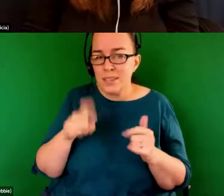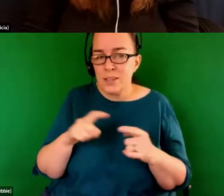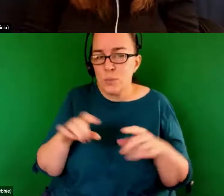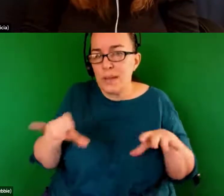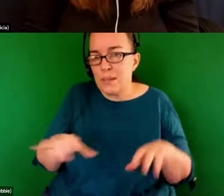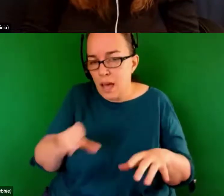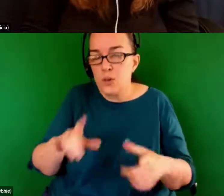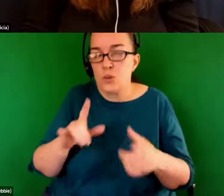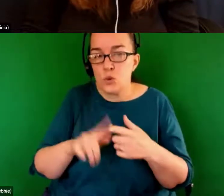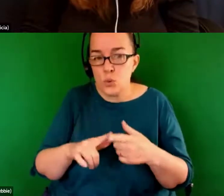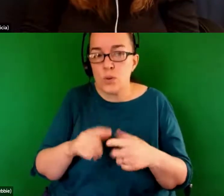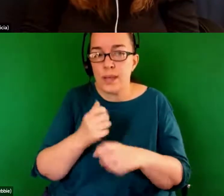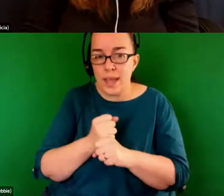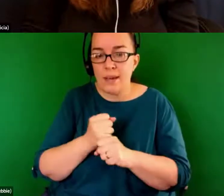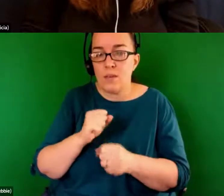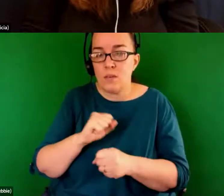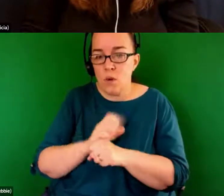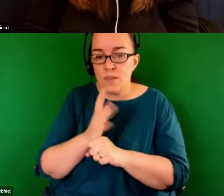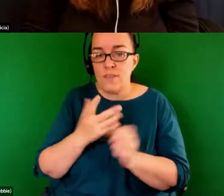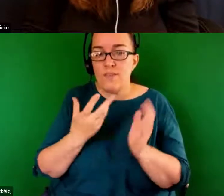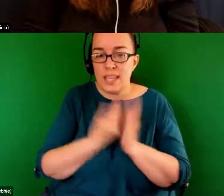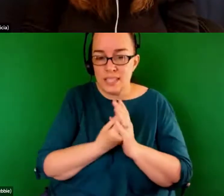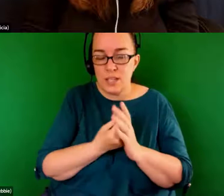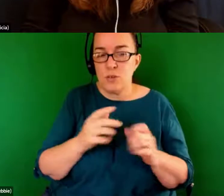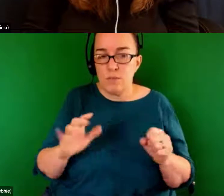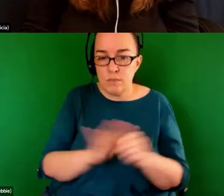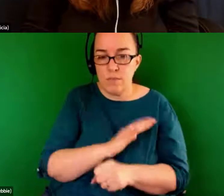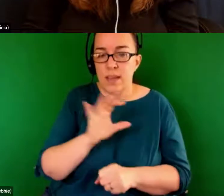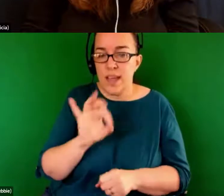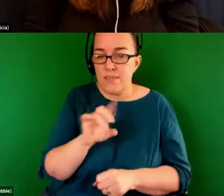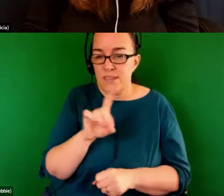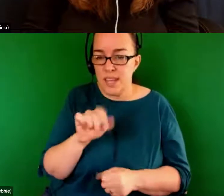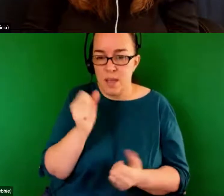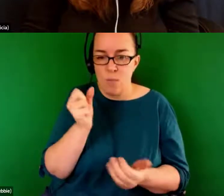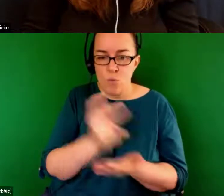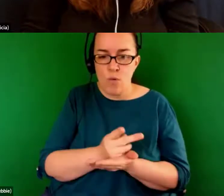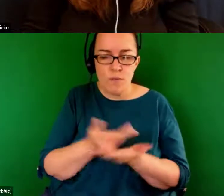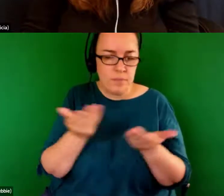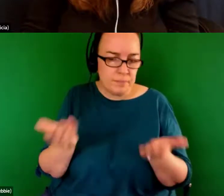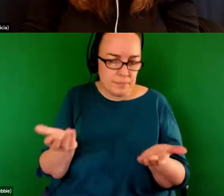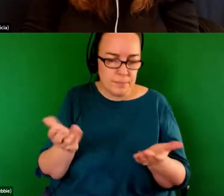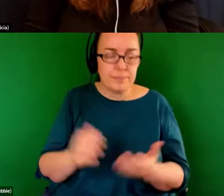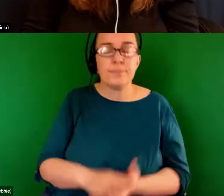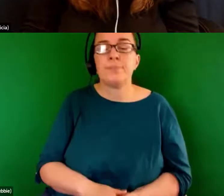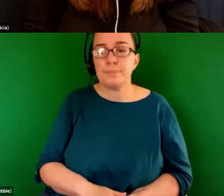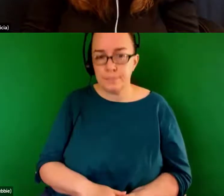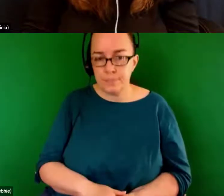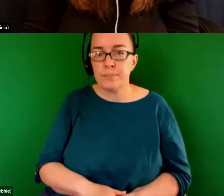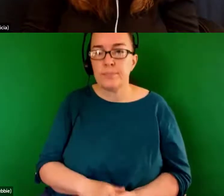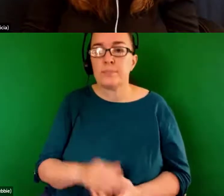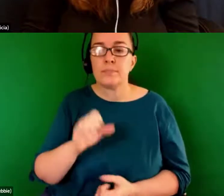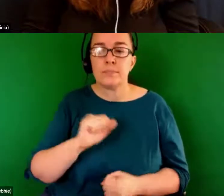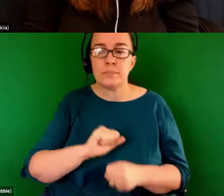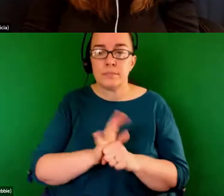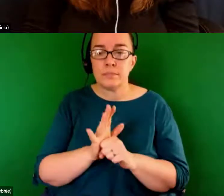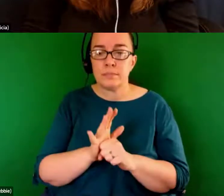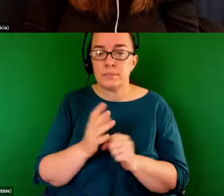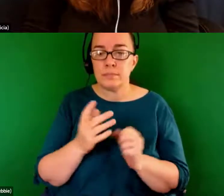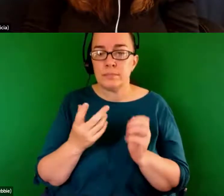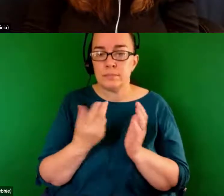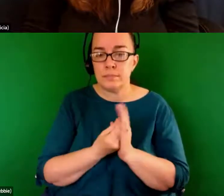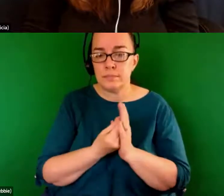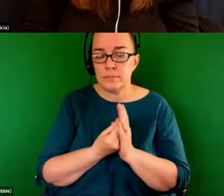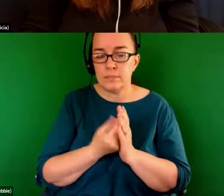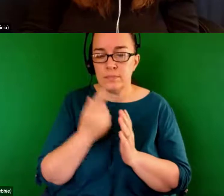in order for the COVID-19 vaccine to become FDA approved? So the COVID-19 vaccinations, are you thinking